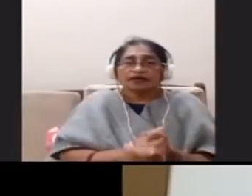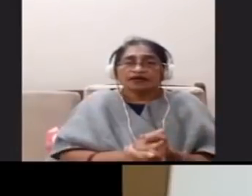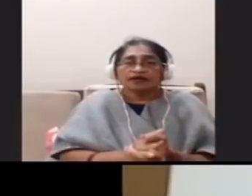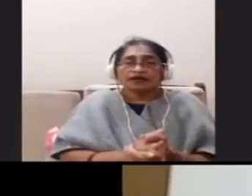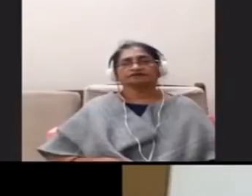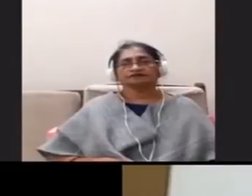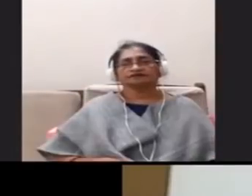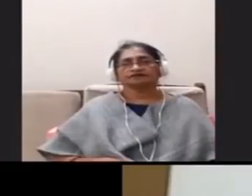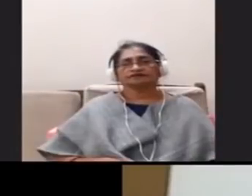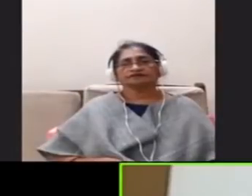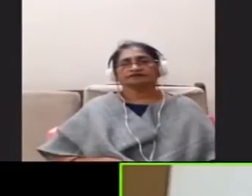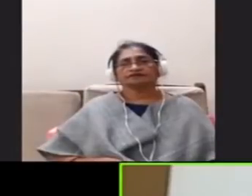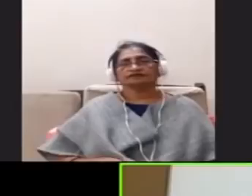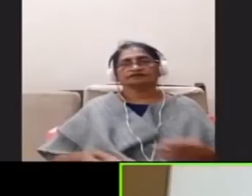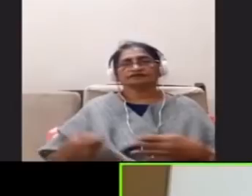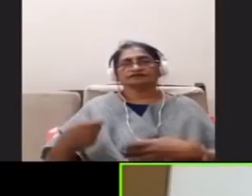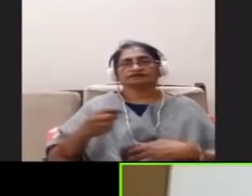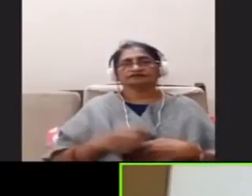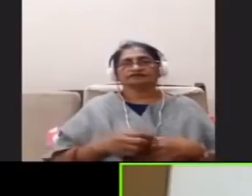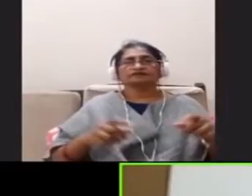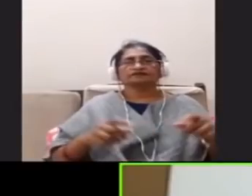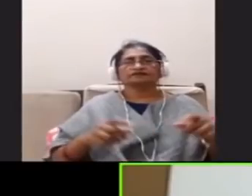their dreams. Yeah, all right.